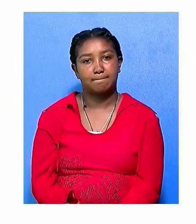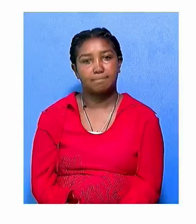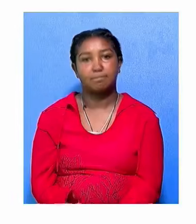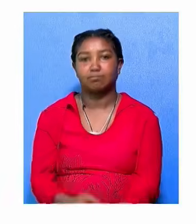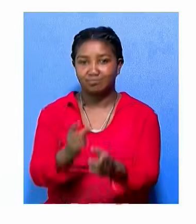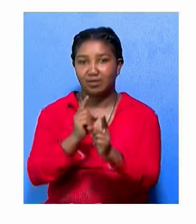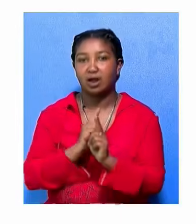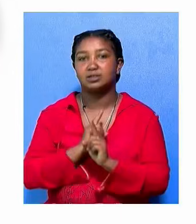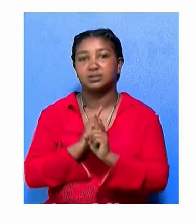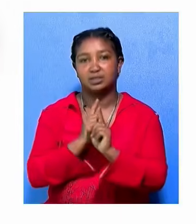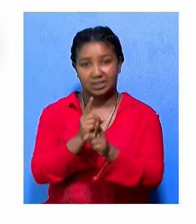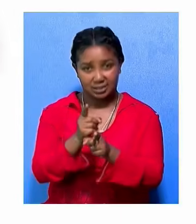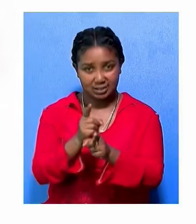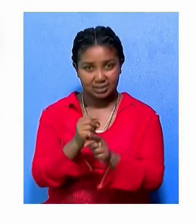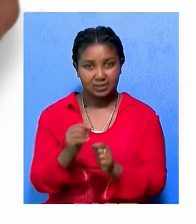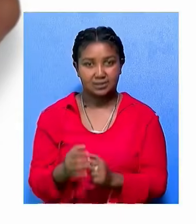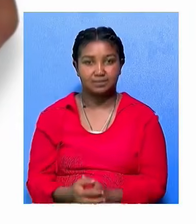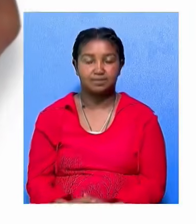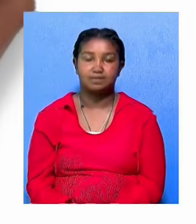answers